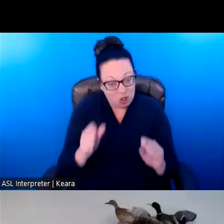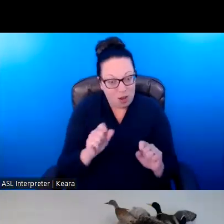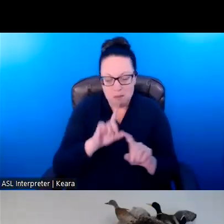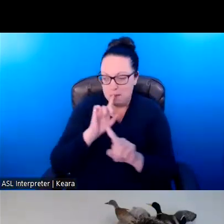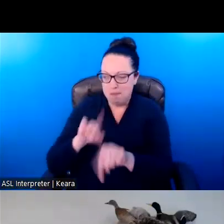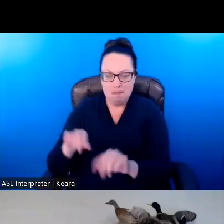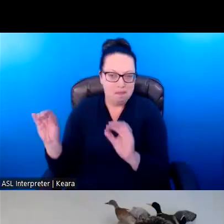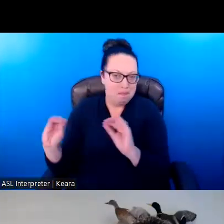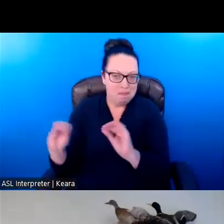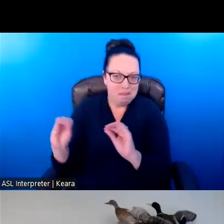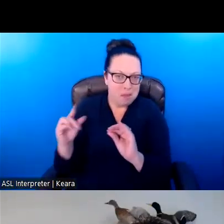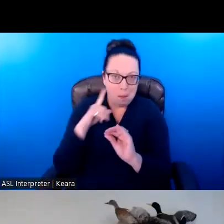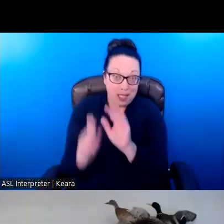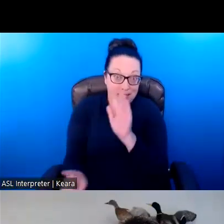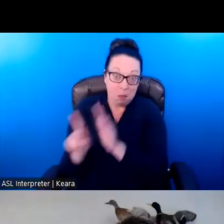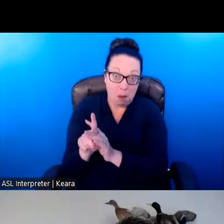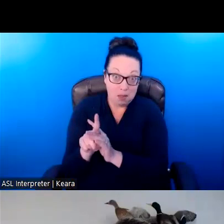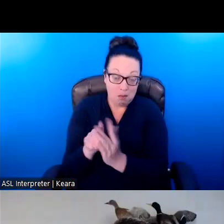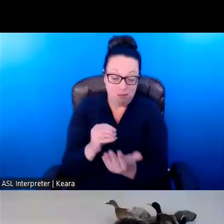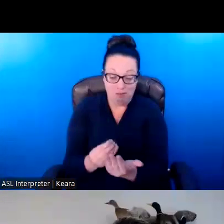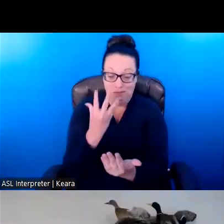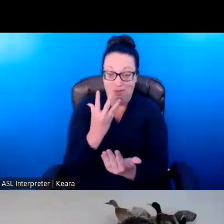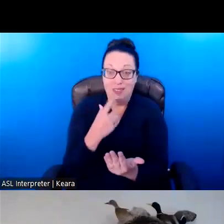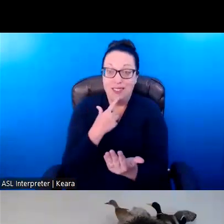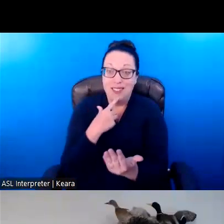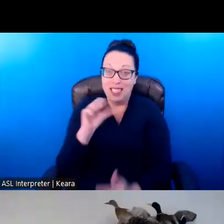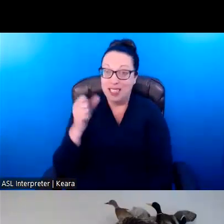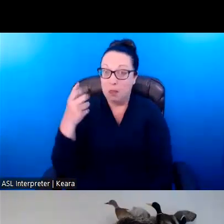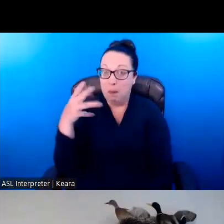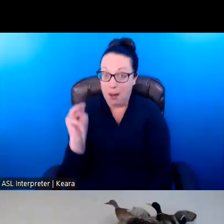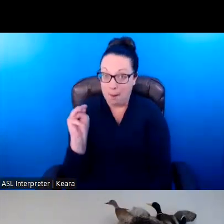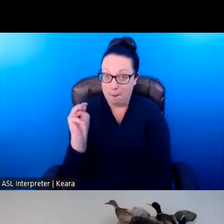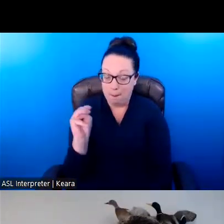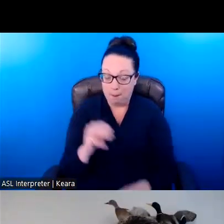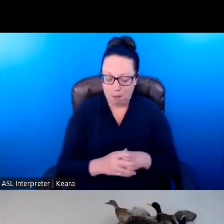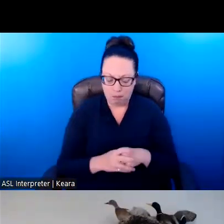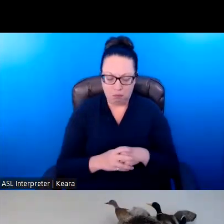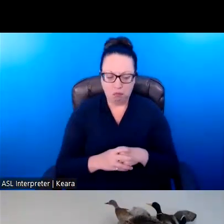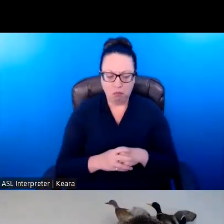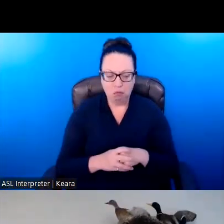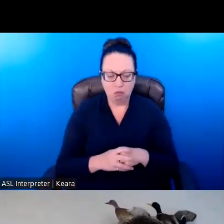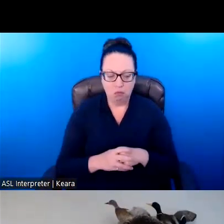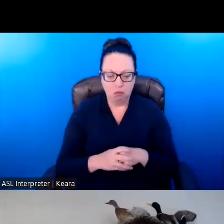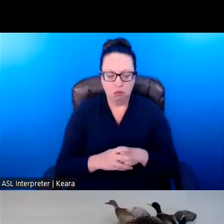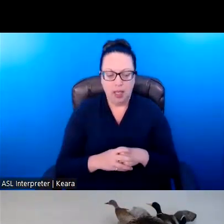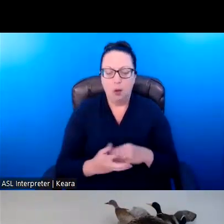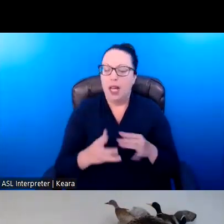pretty sure it's because it comes up as spam. As the admission goes on, this is the next little piece I wanted to